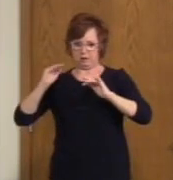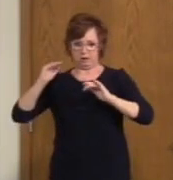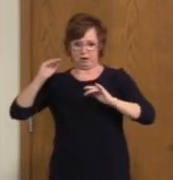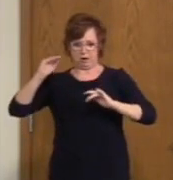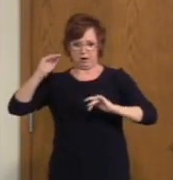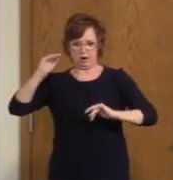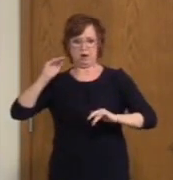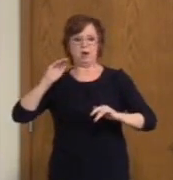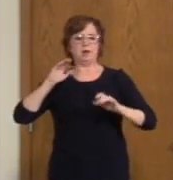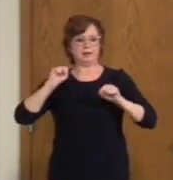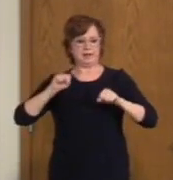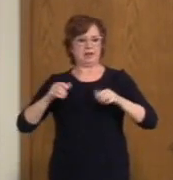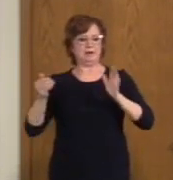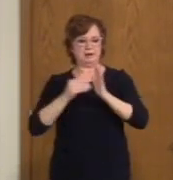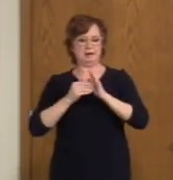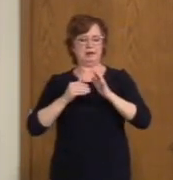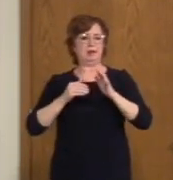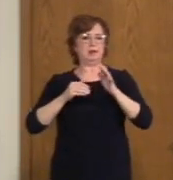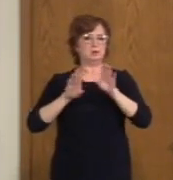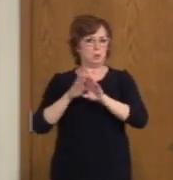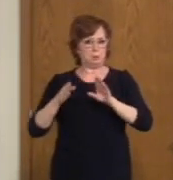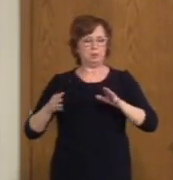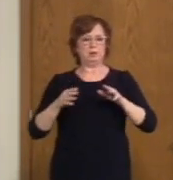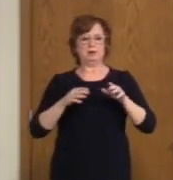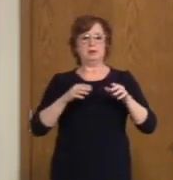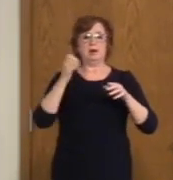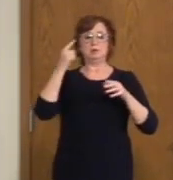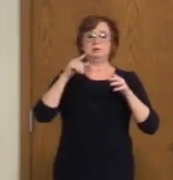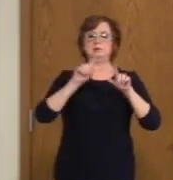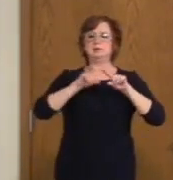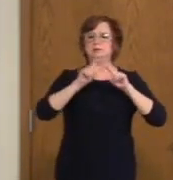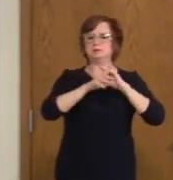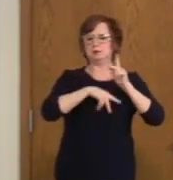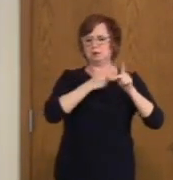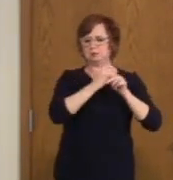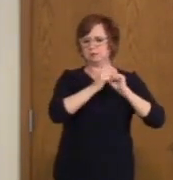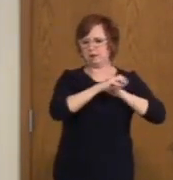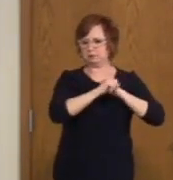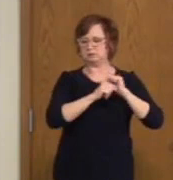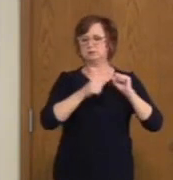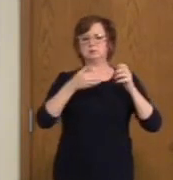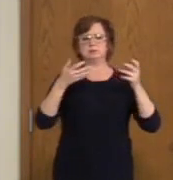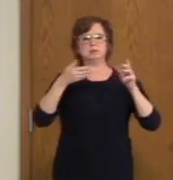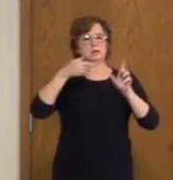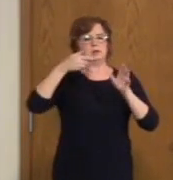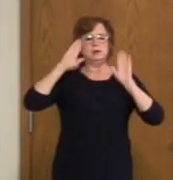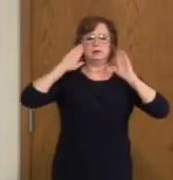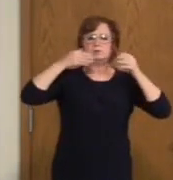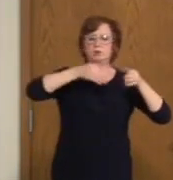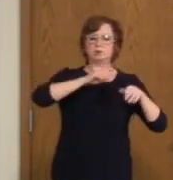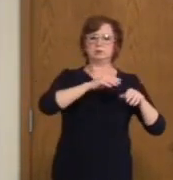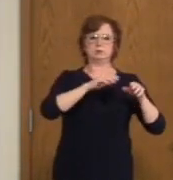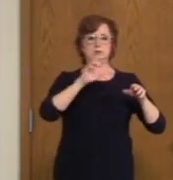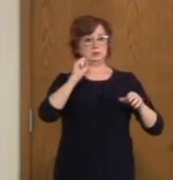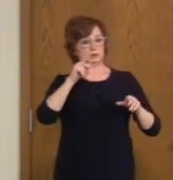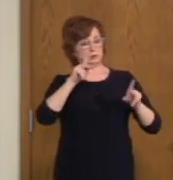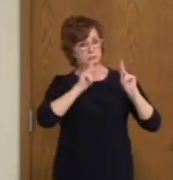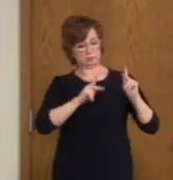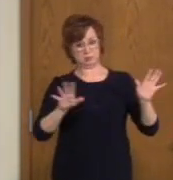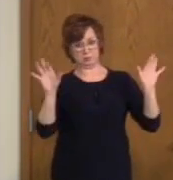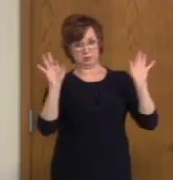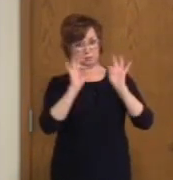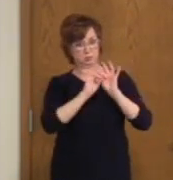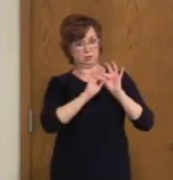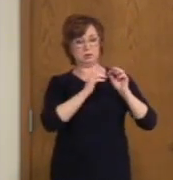going to see additional versions of the ad with messages from Saskatchewan people about why it's so important for each of us to